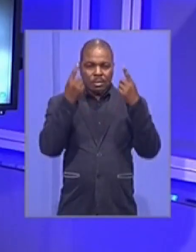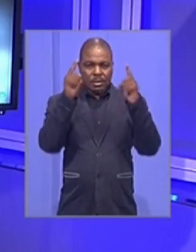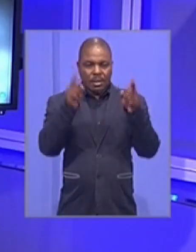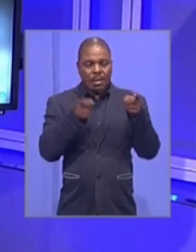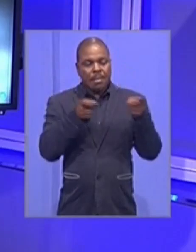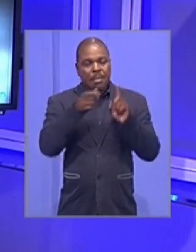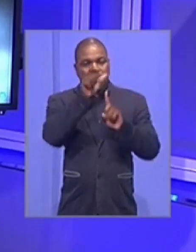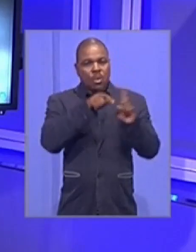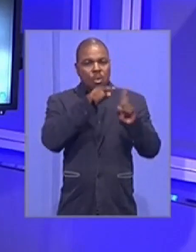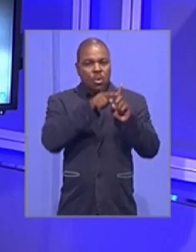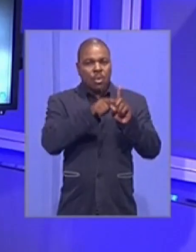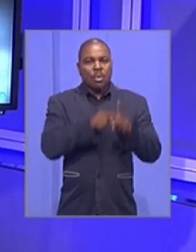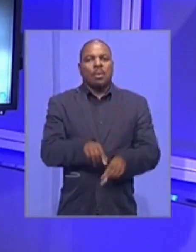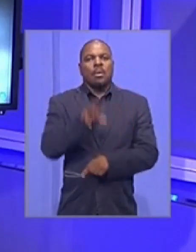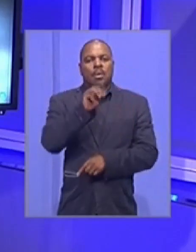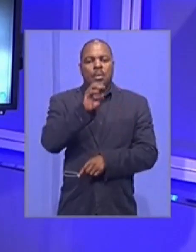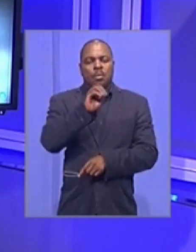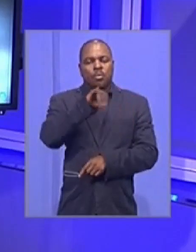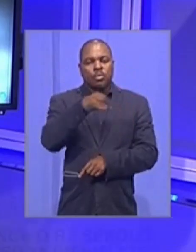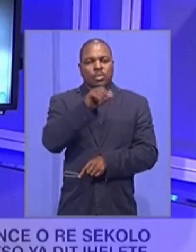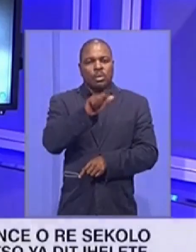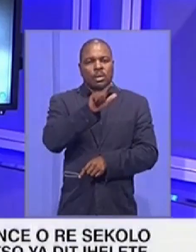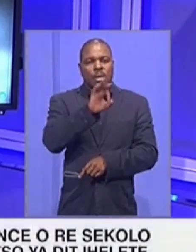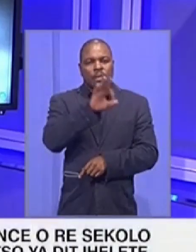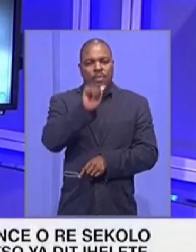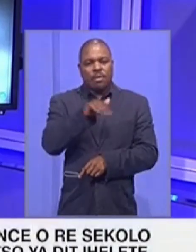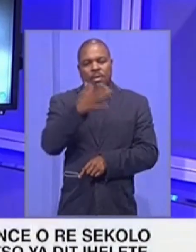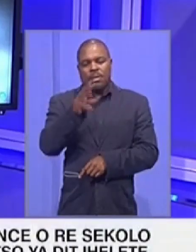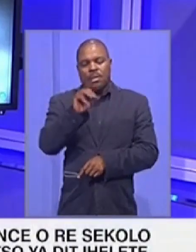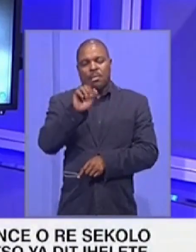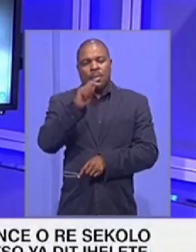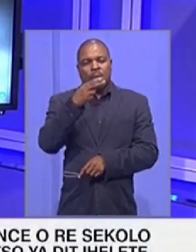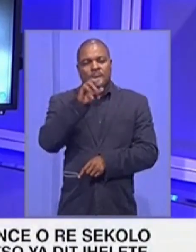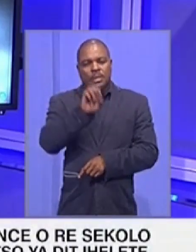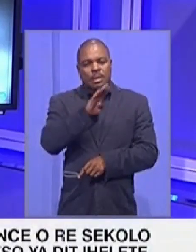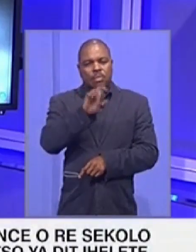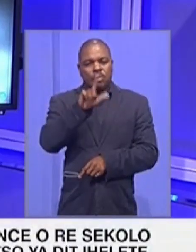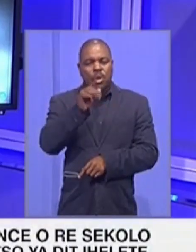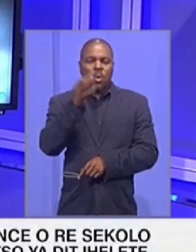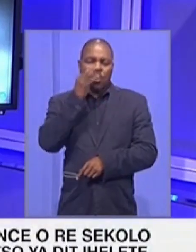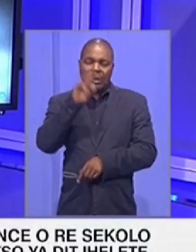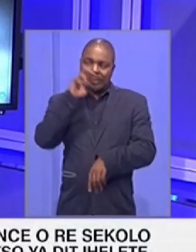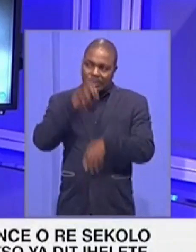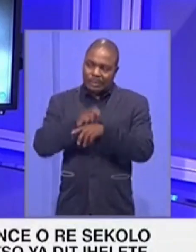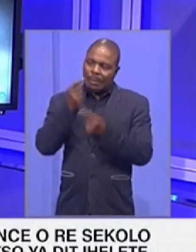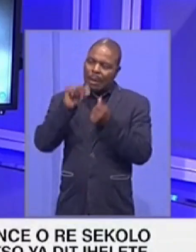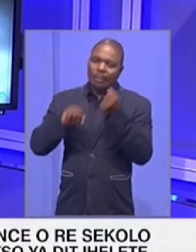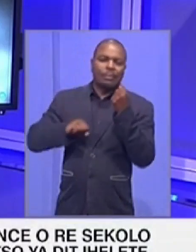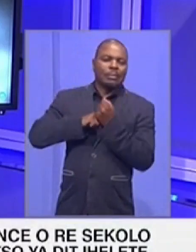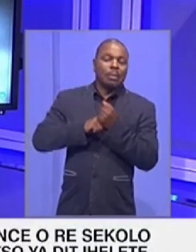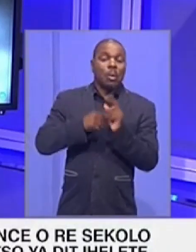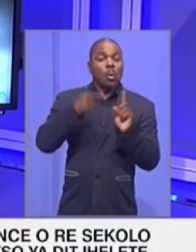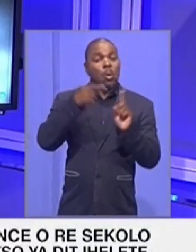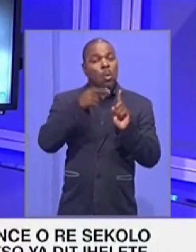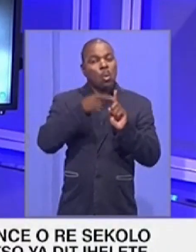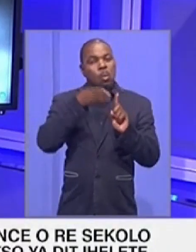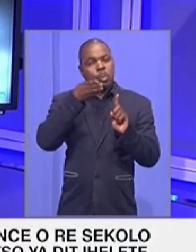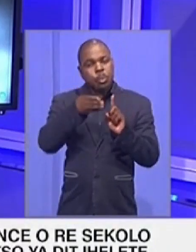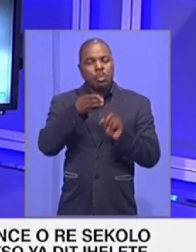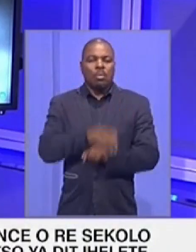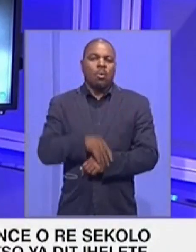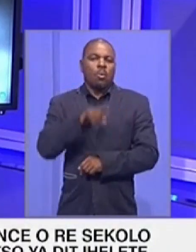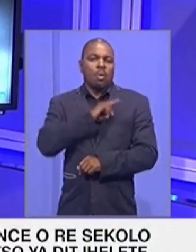se Fontaine Mojalefa Mathebula o re ba hloka mokgwa o motjha wa tshehetso ya ditjhelete. Mathebula o boletse sena ka mora